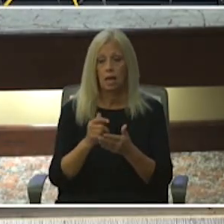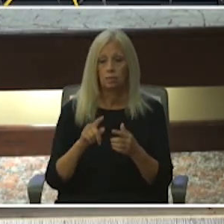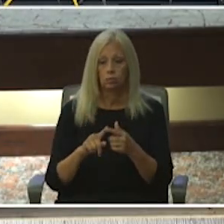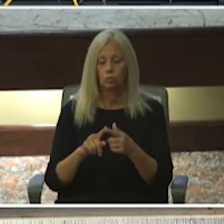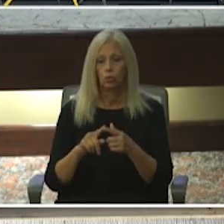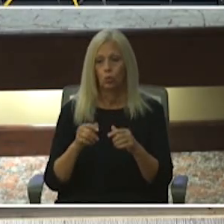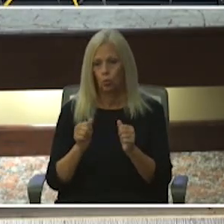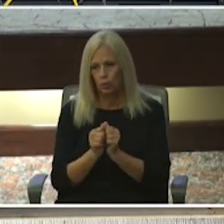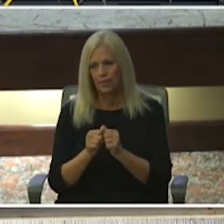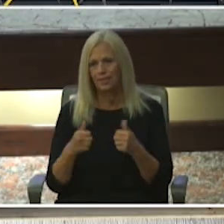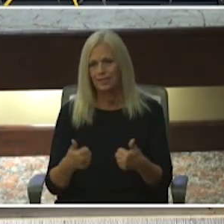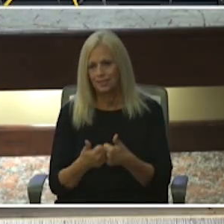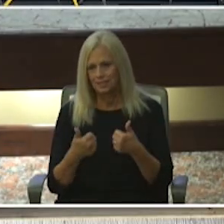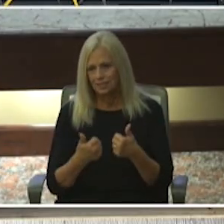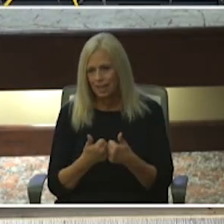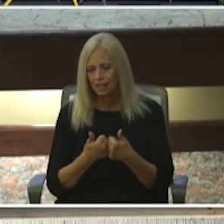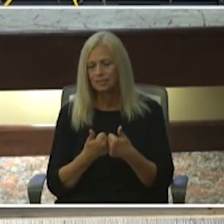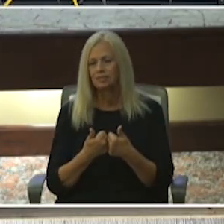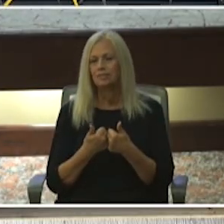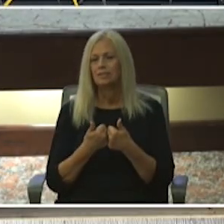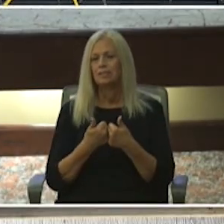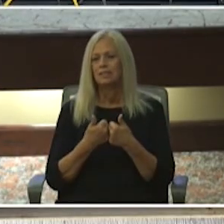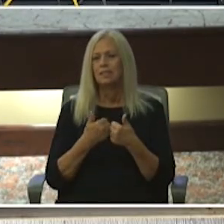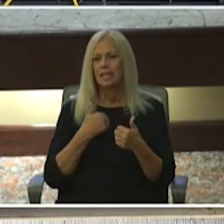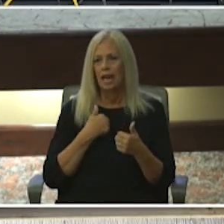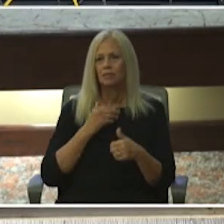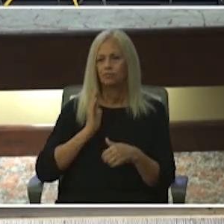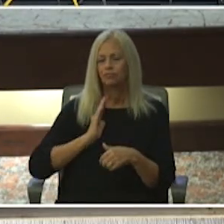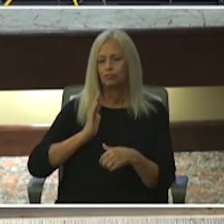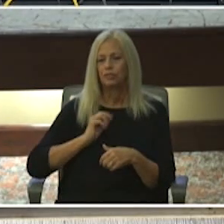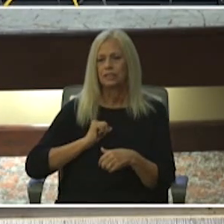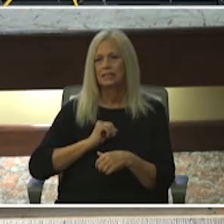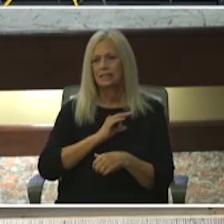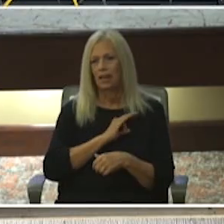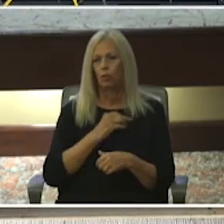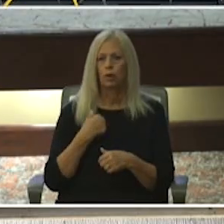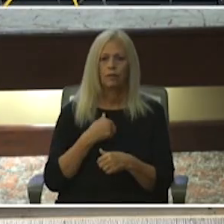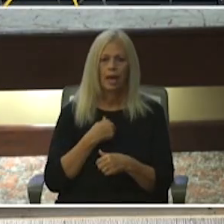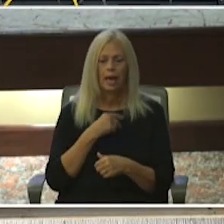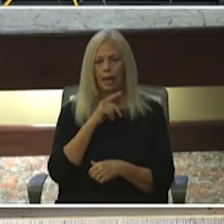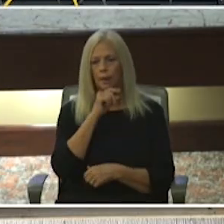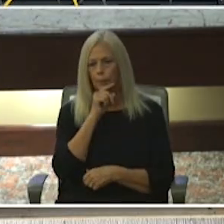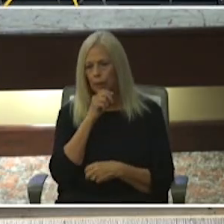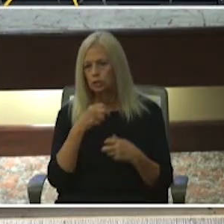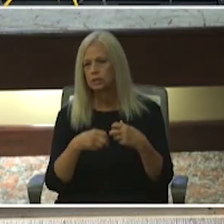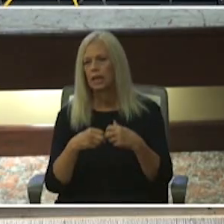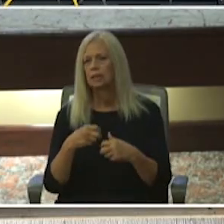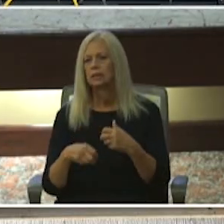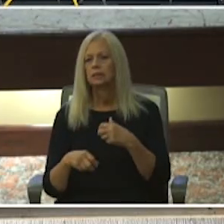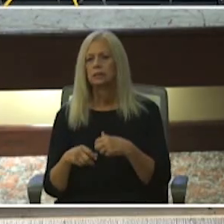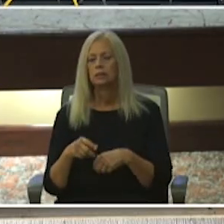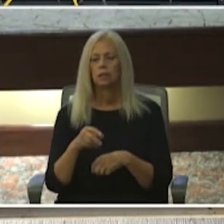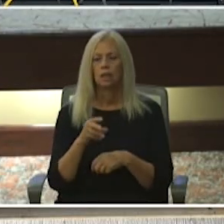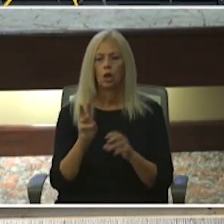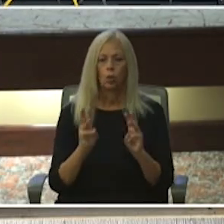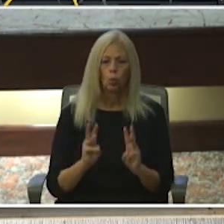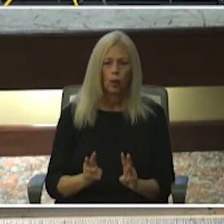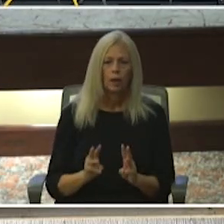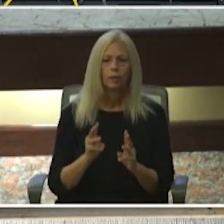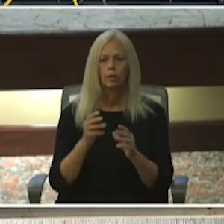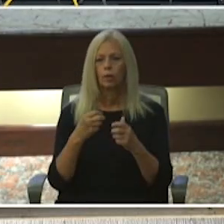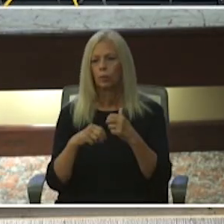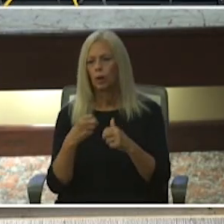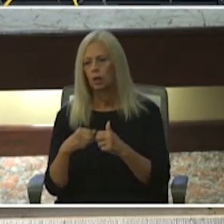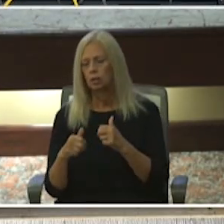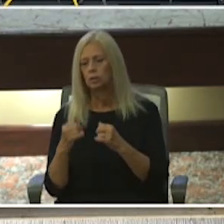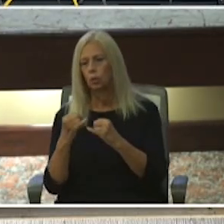in the past, which staff verified. We've had some bird challenges. We've got weather connectors and wire problems that